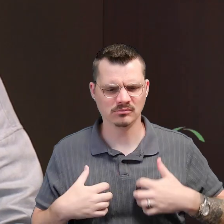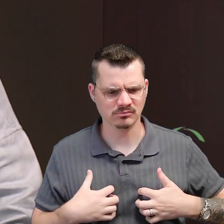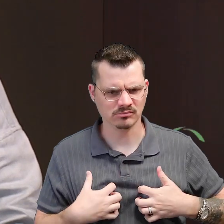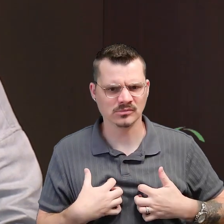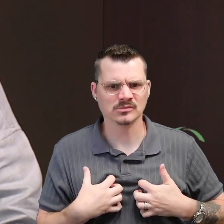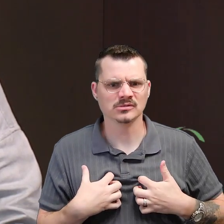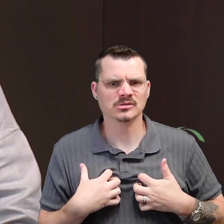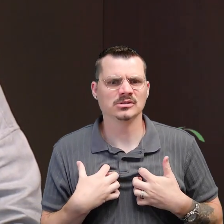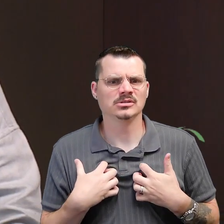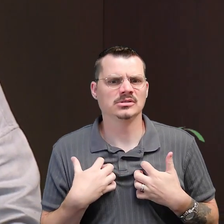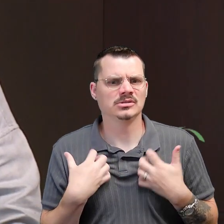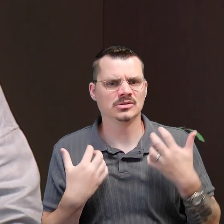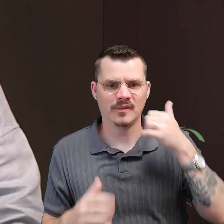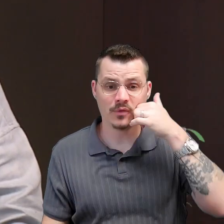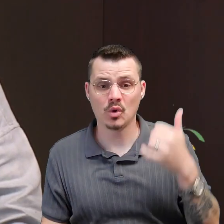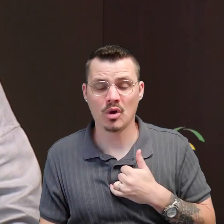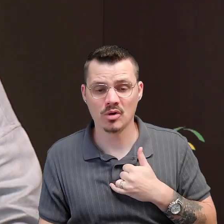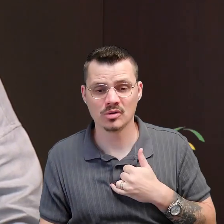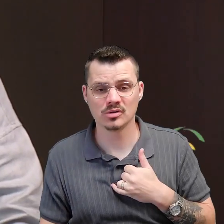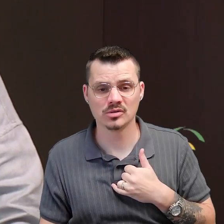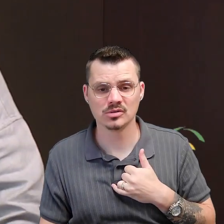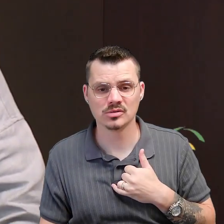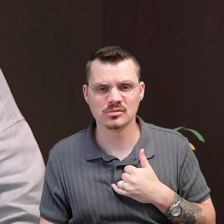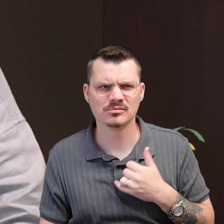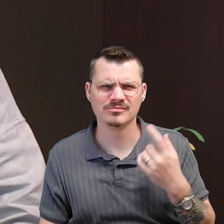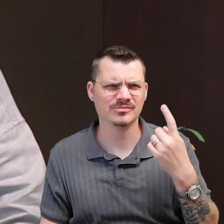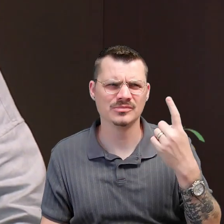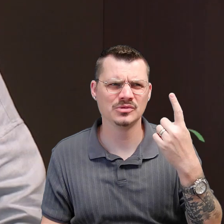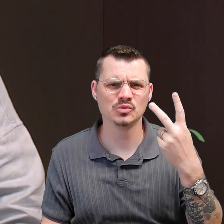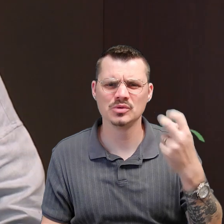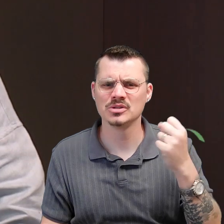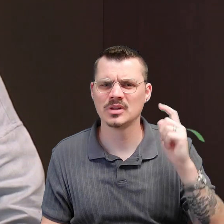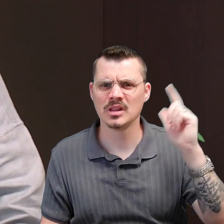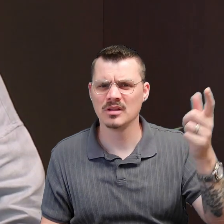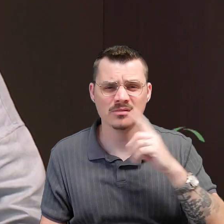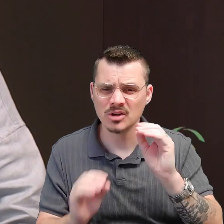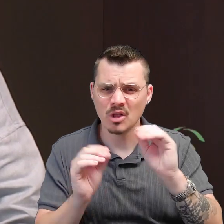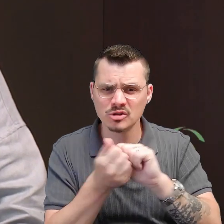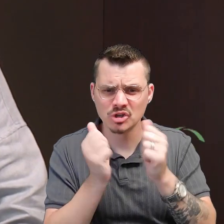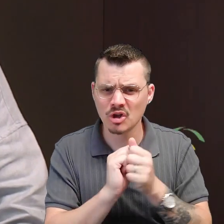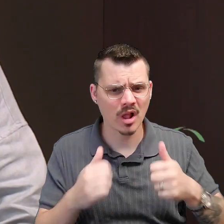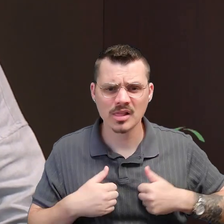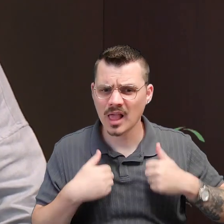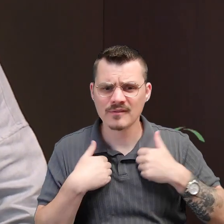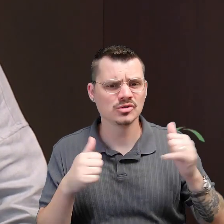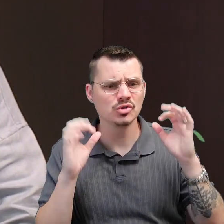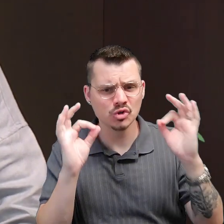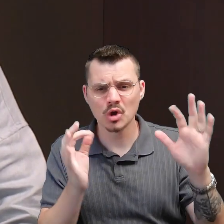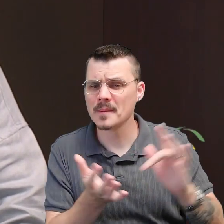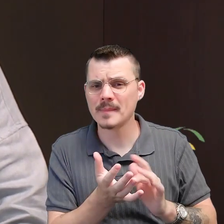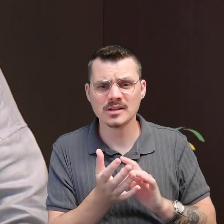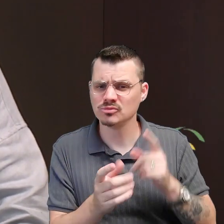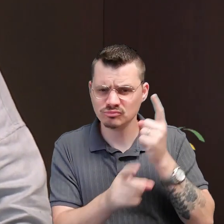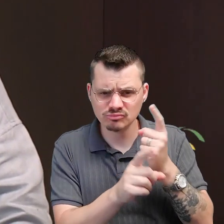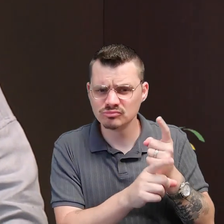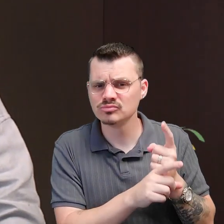enraged phone call. A year or two later, nothing had changed. Her life was still good. Her medicines were